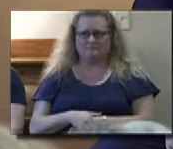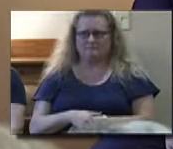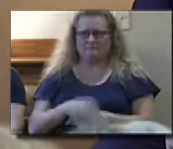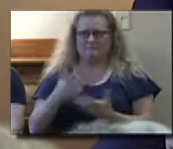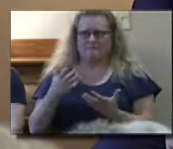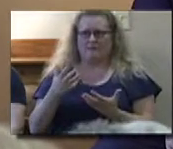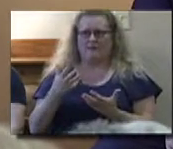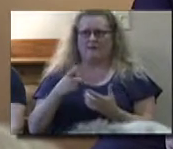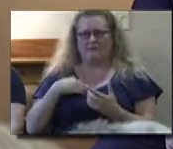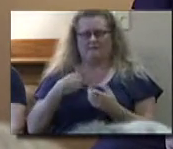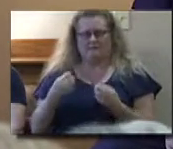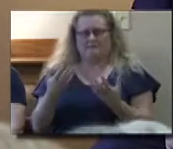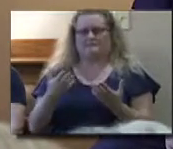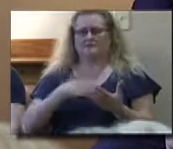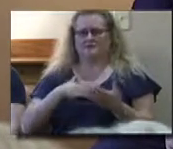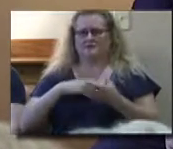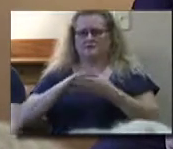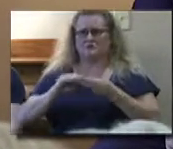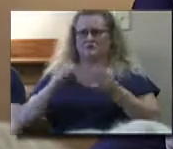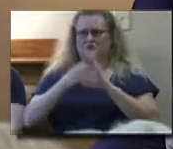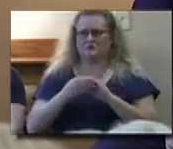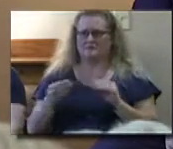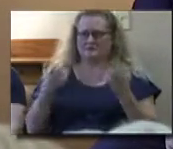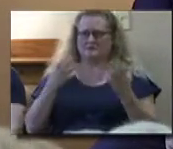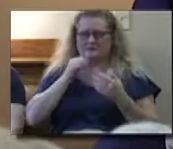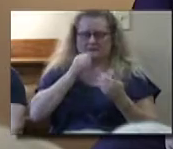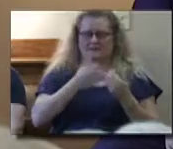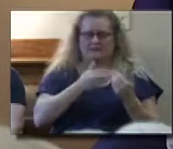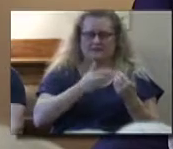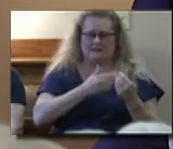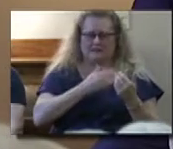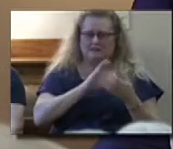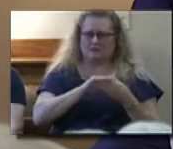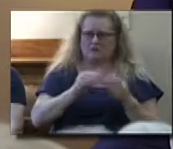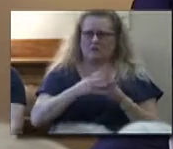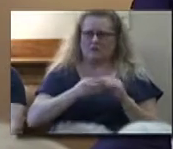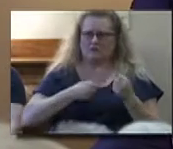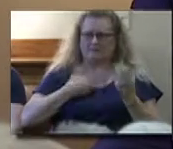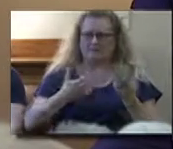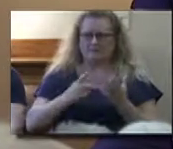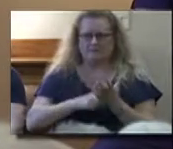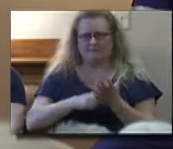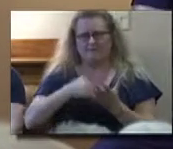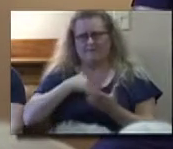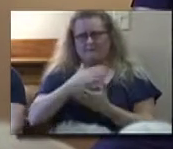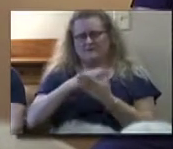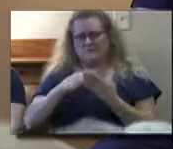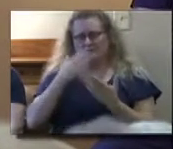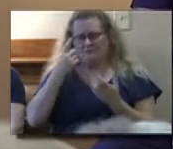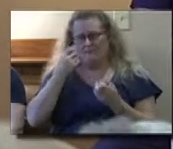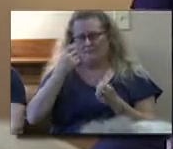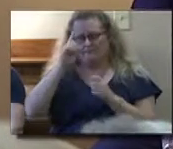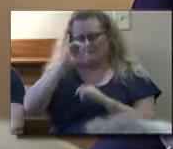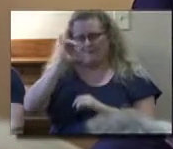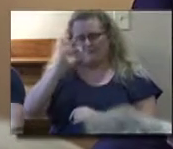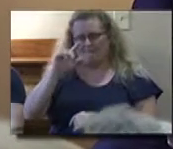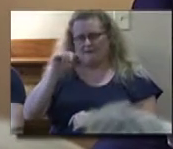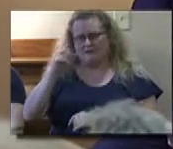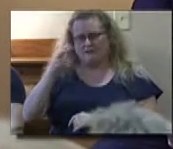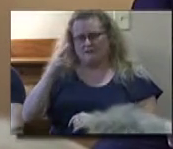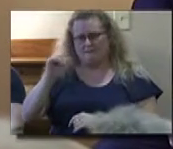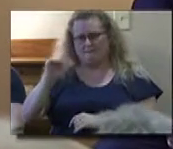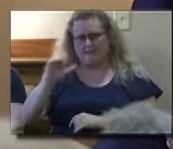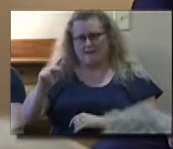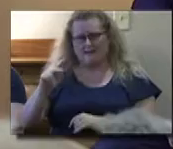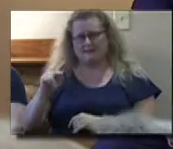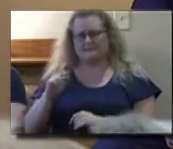I offer my story. It's not easy. Sometimes I have a little bit of a flashback when I'm doing it. Sometimes I get